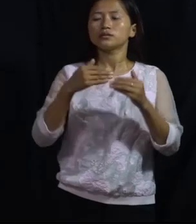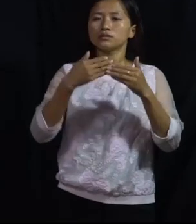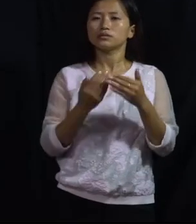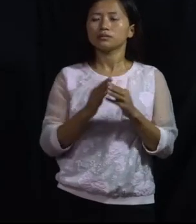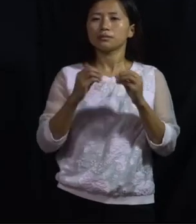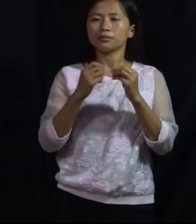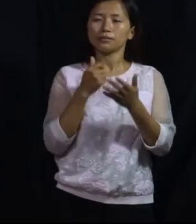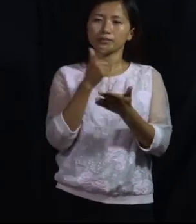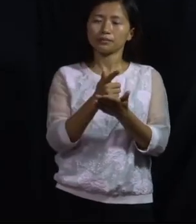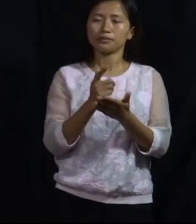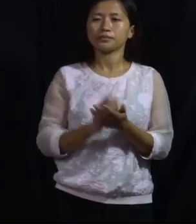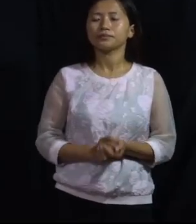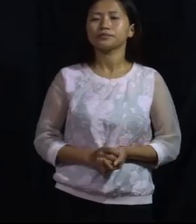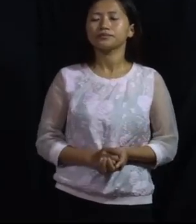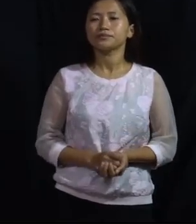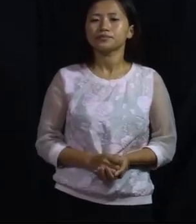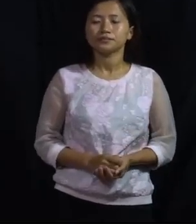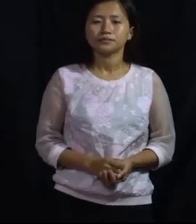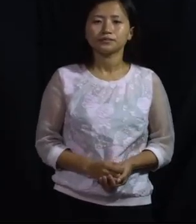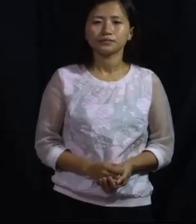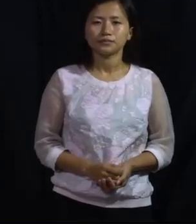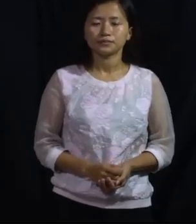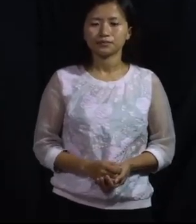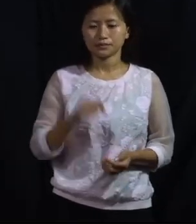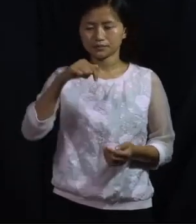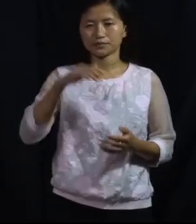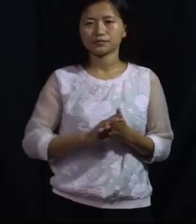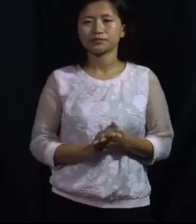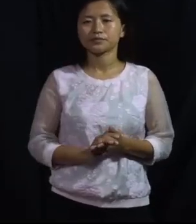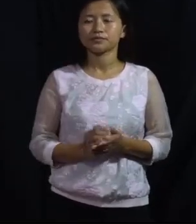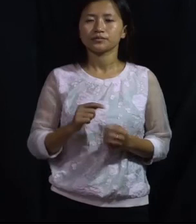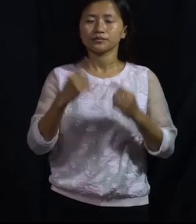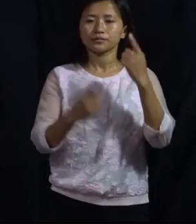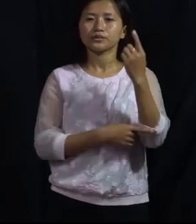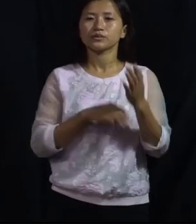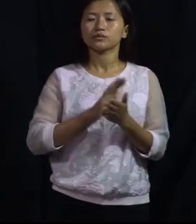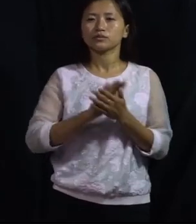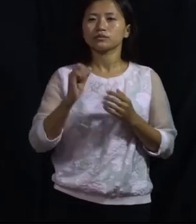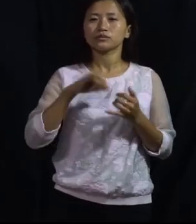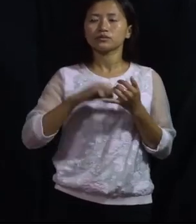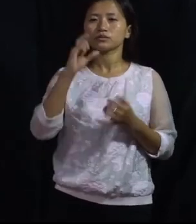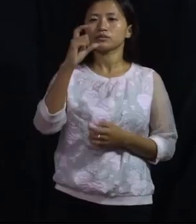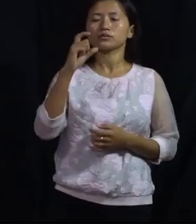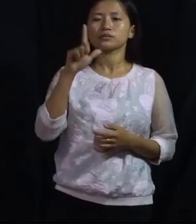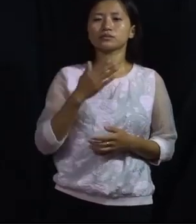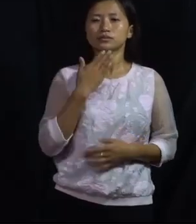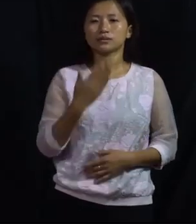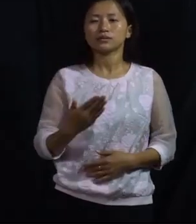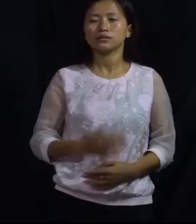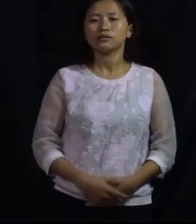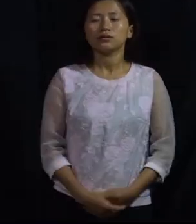bank balances. So with this, we have come to the end of this session. Thank you.